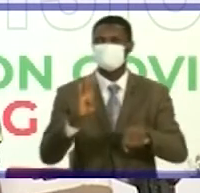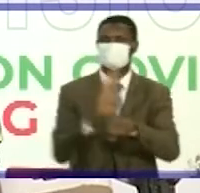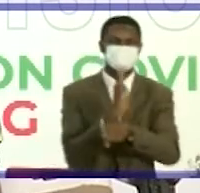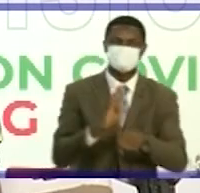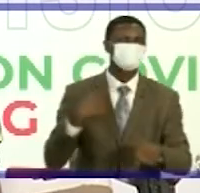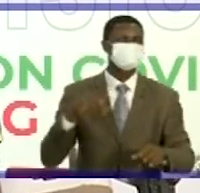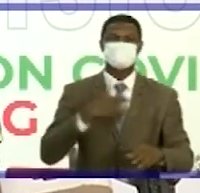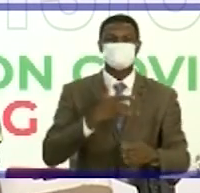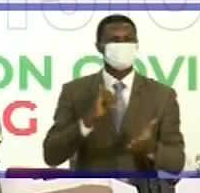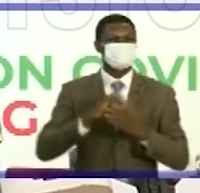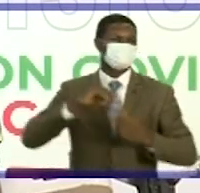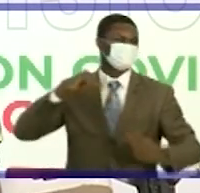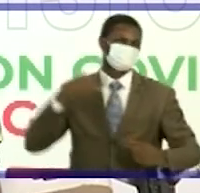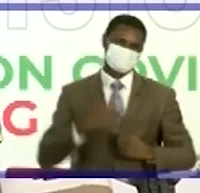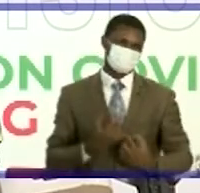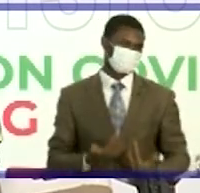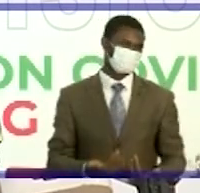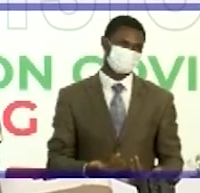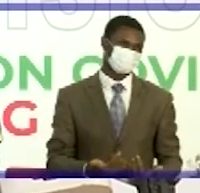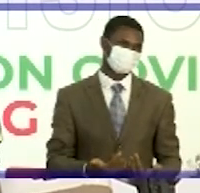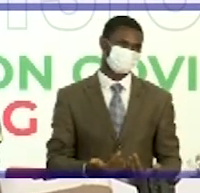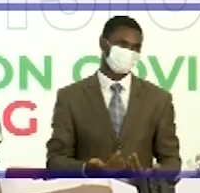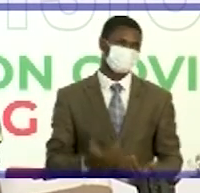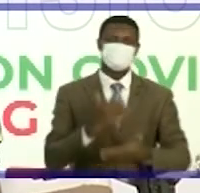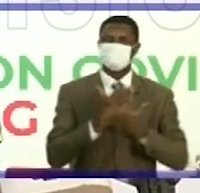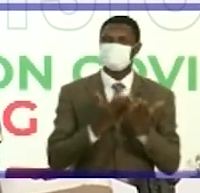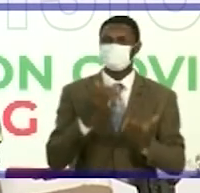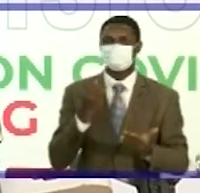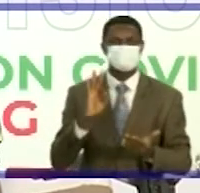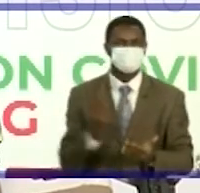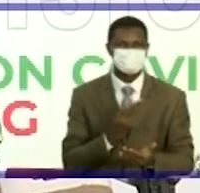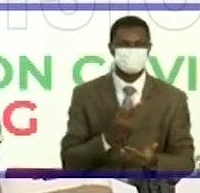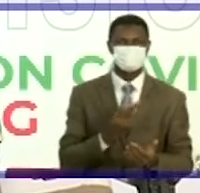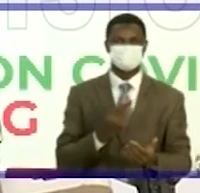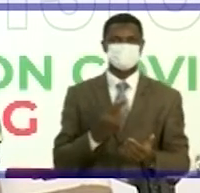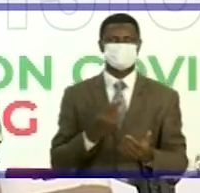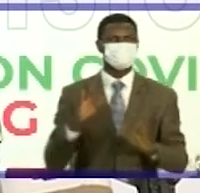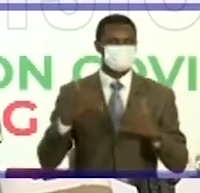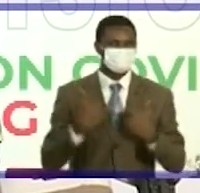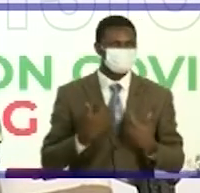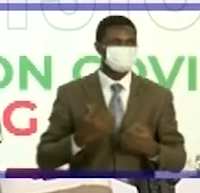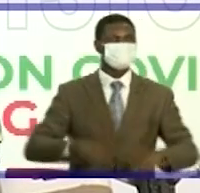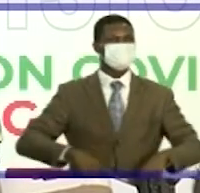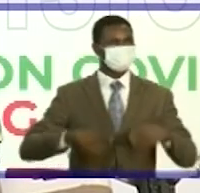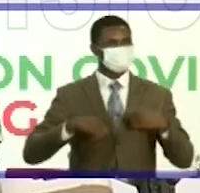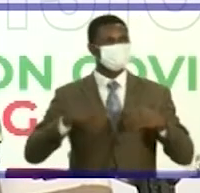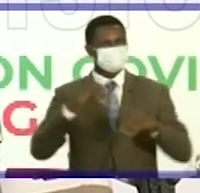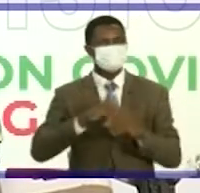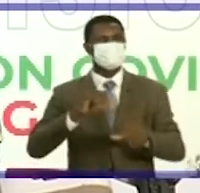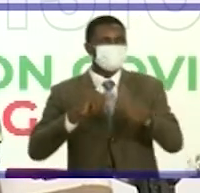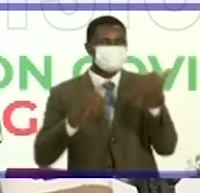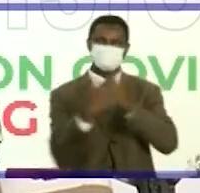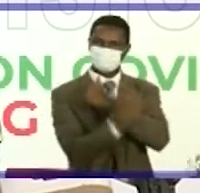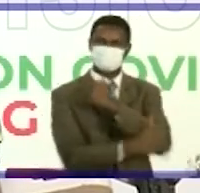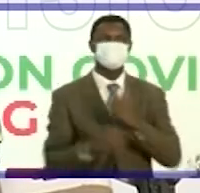this pain. Some of us have been there, done that. We've lived abroad. We know how it